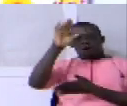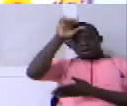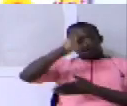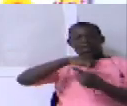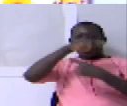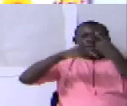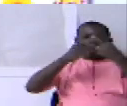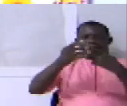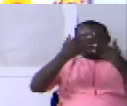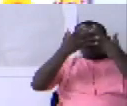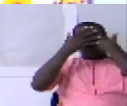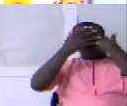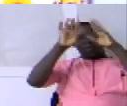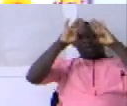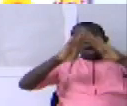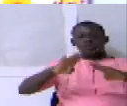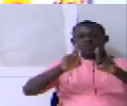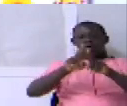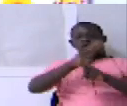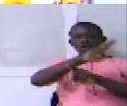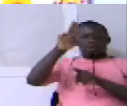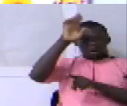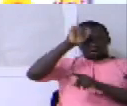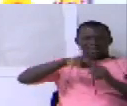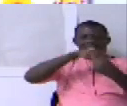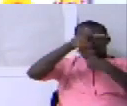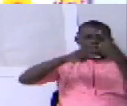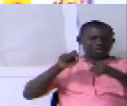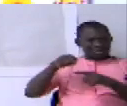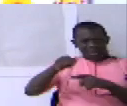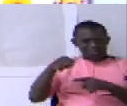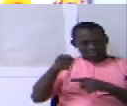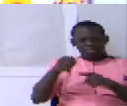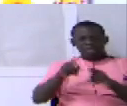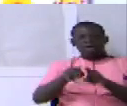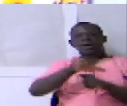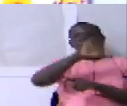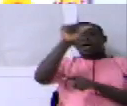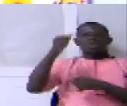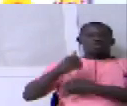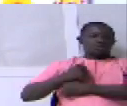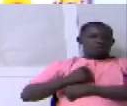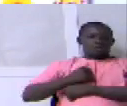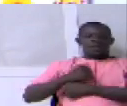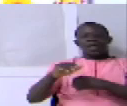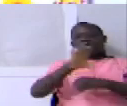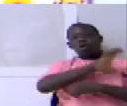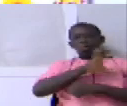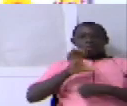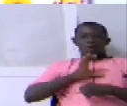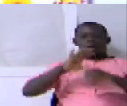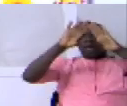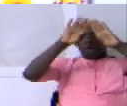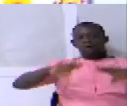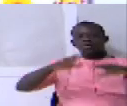selo long. they may not know the keys, Ite chabolu fanal lonna. especially at the maximum security wing. Sako mamunta kanta